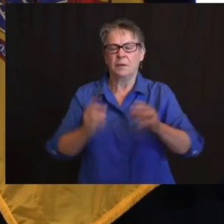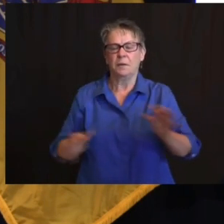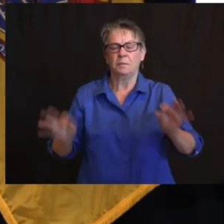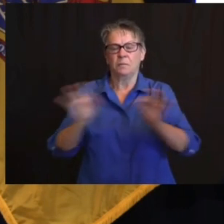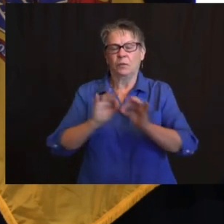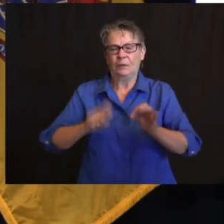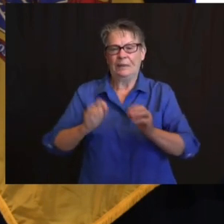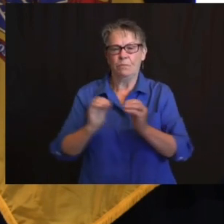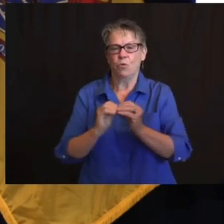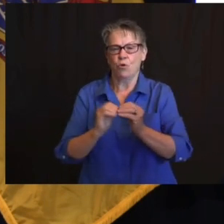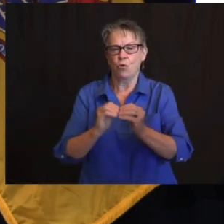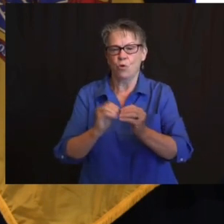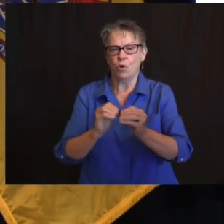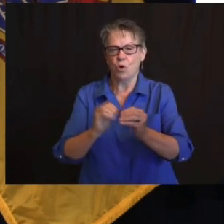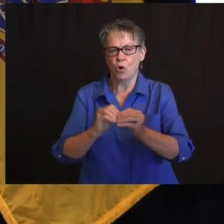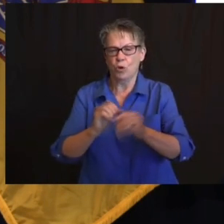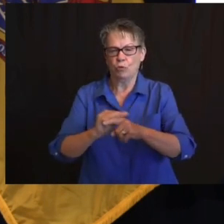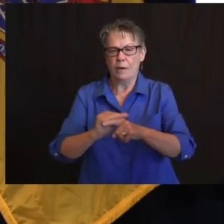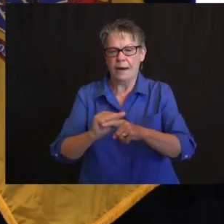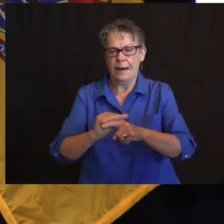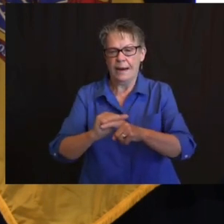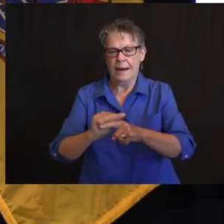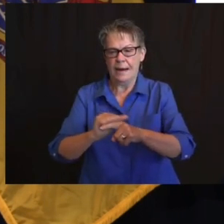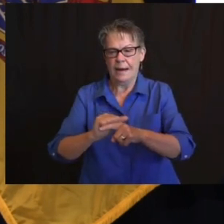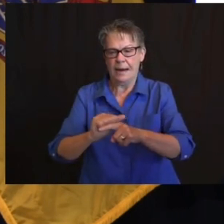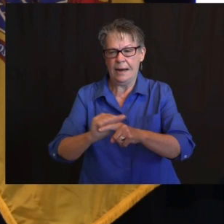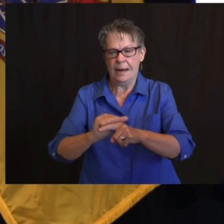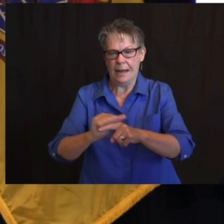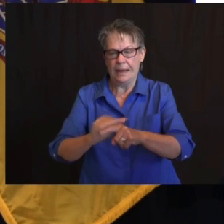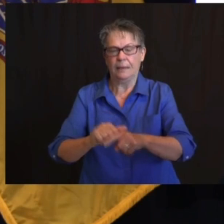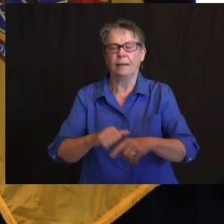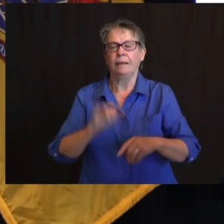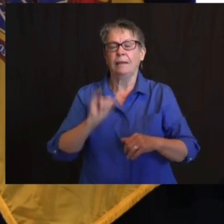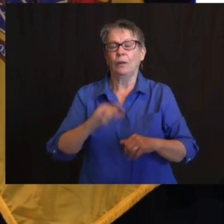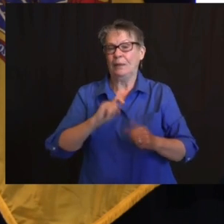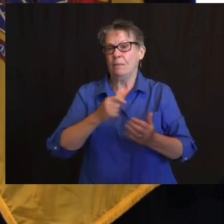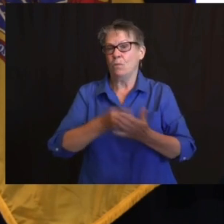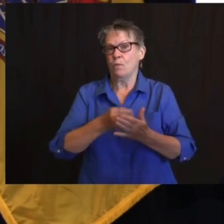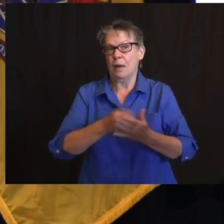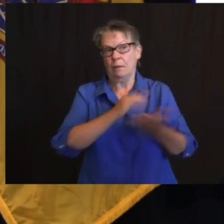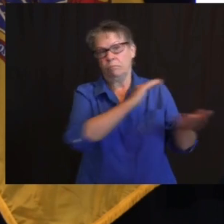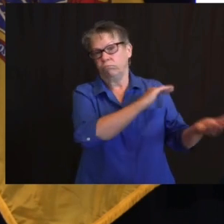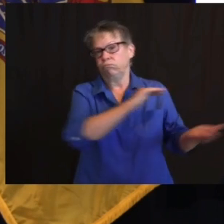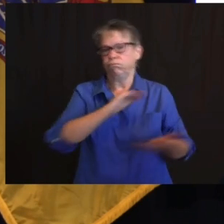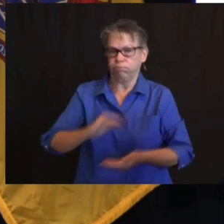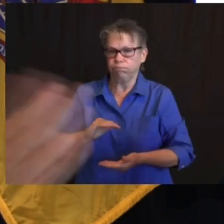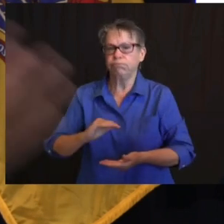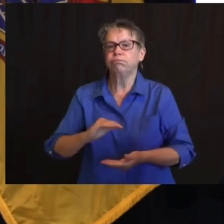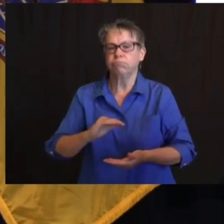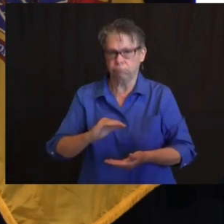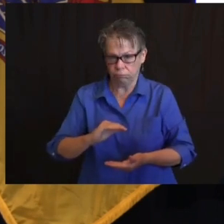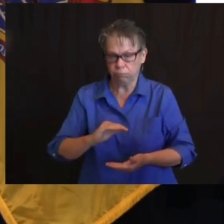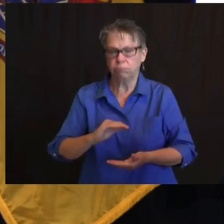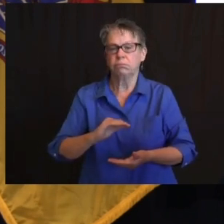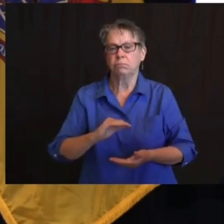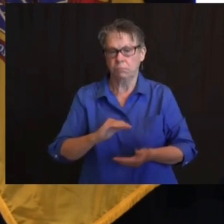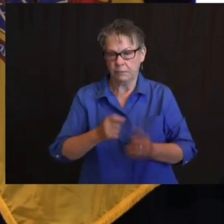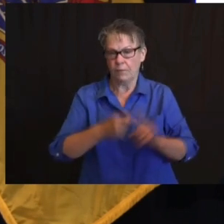need direct federal cash assistance beyond the manpower, but I don't think it's an either or, it's an